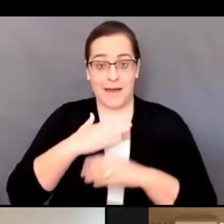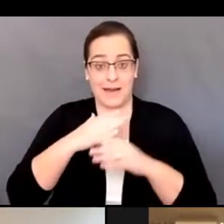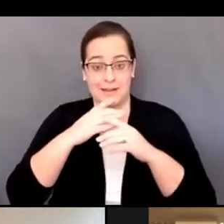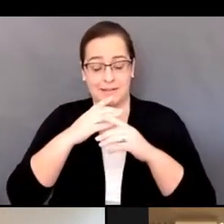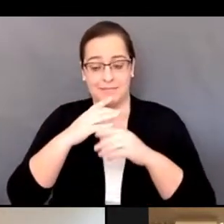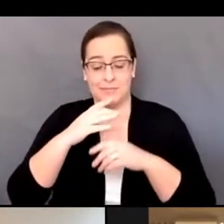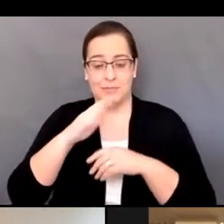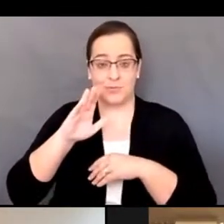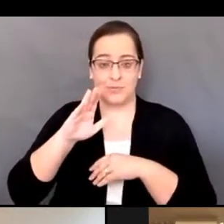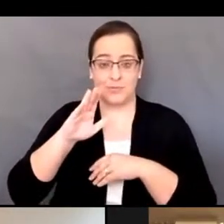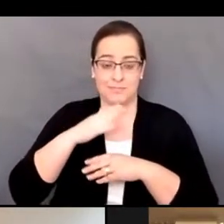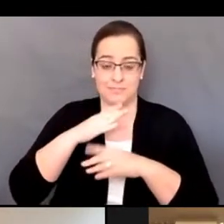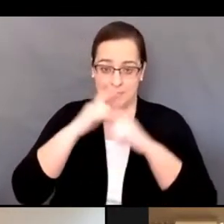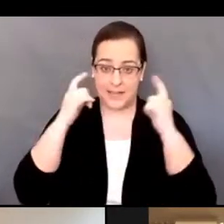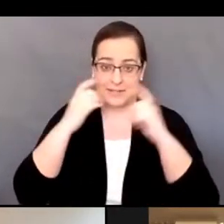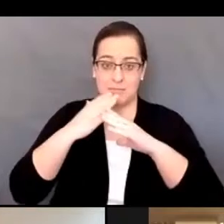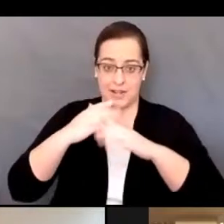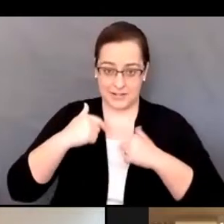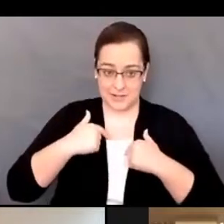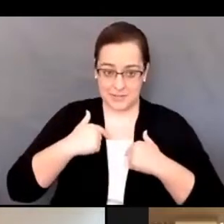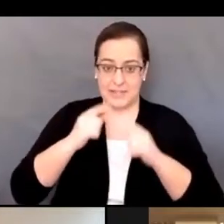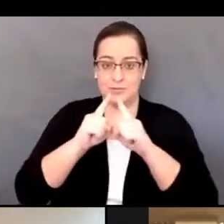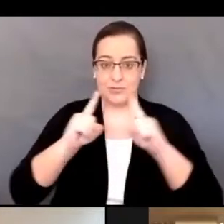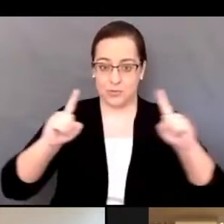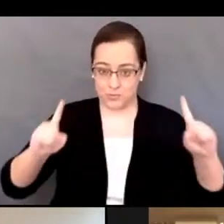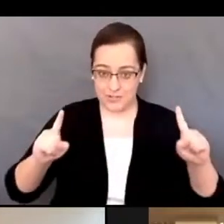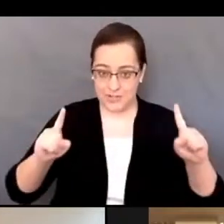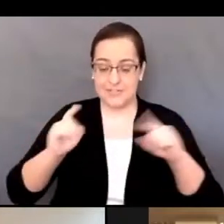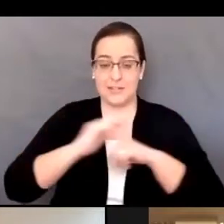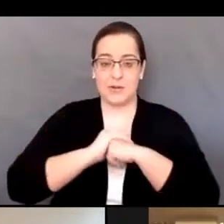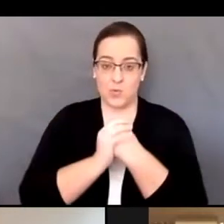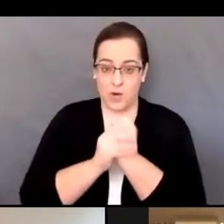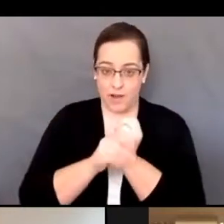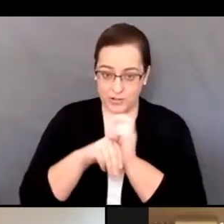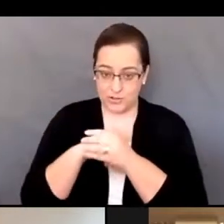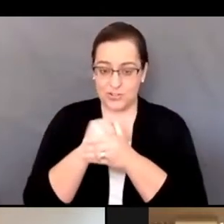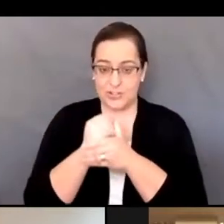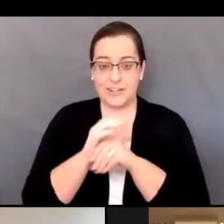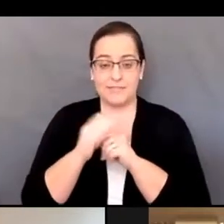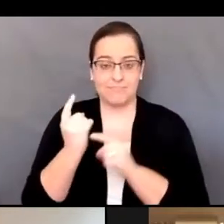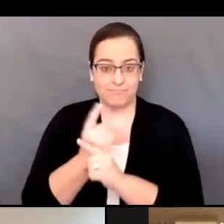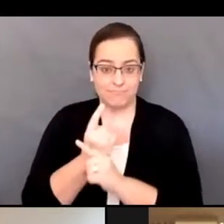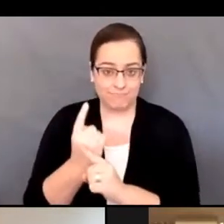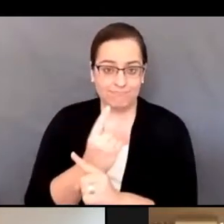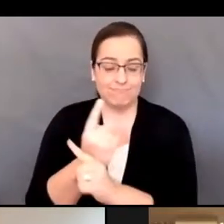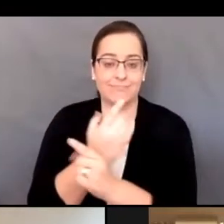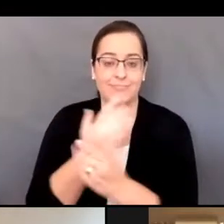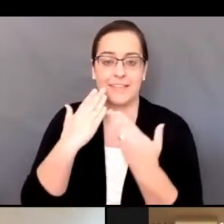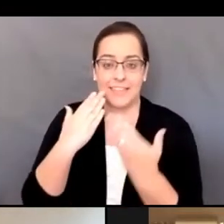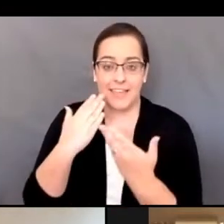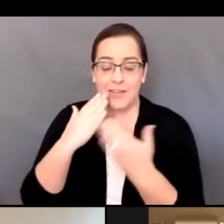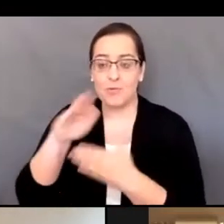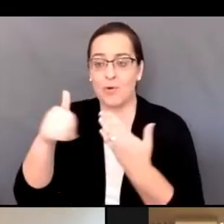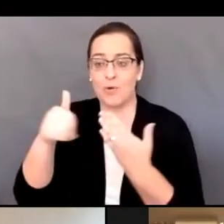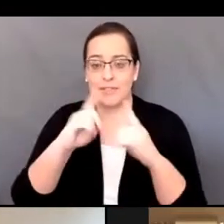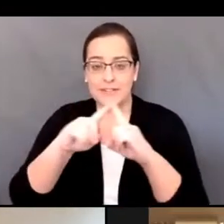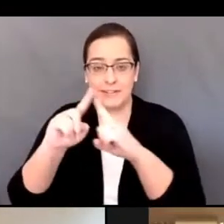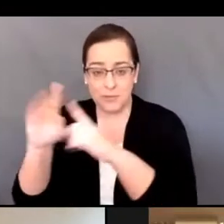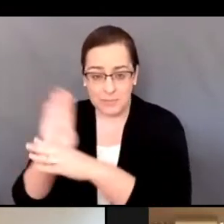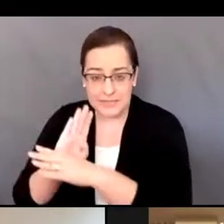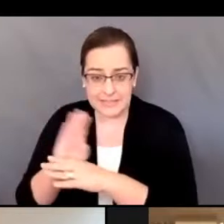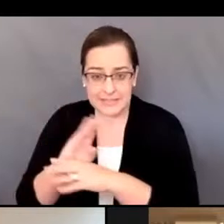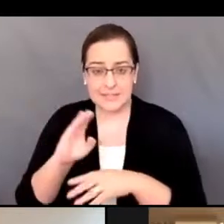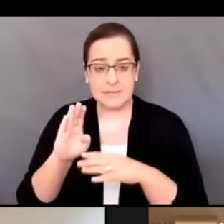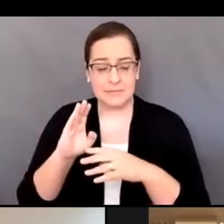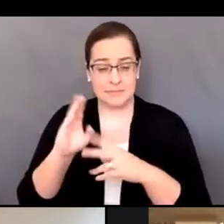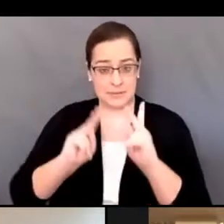Social distancing and washing our hands on a regular basis. I want to thank our businesses, our business owners,